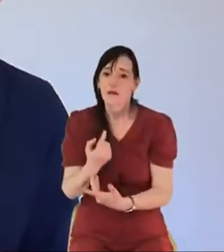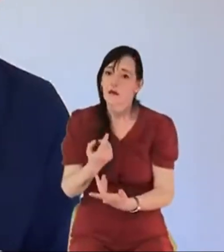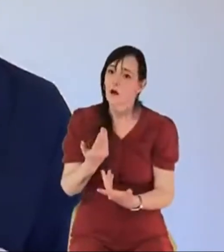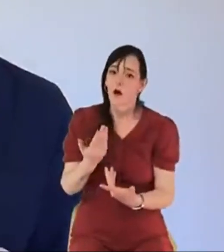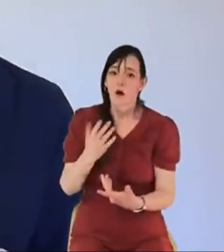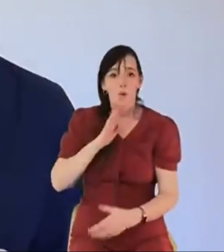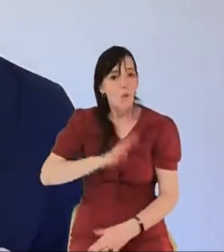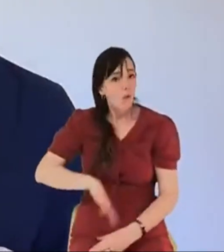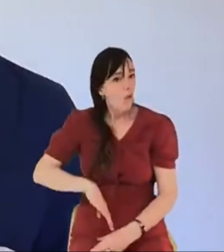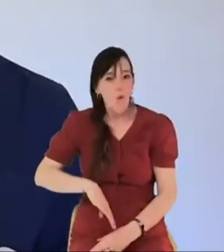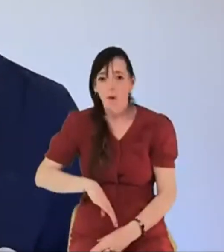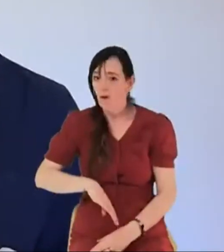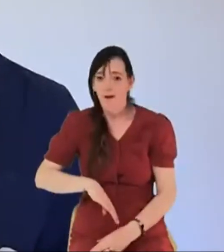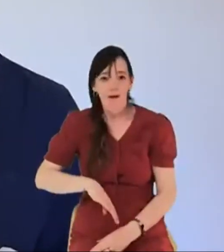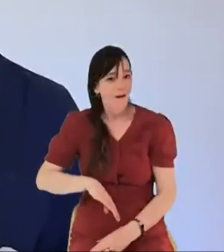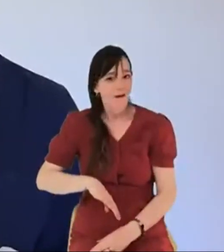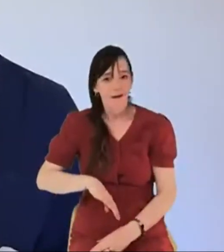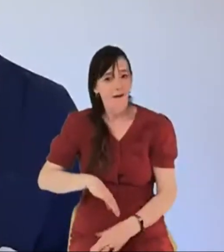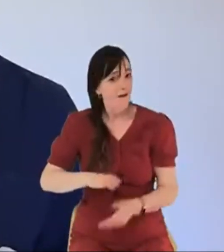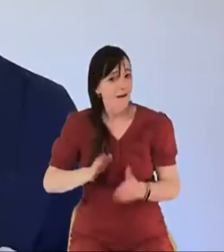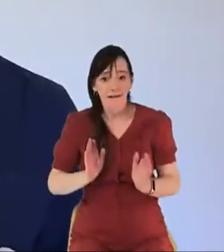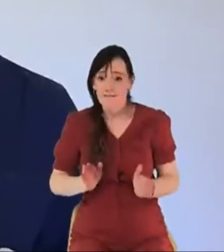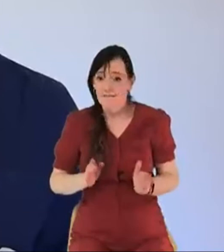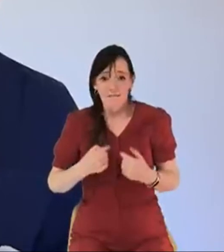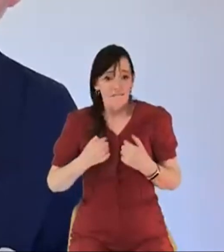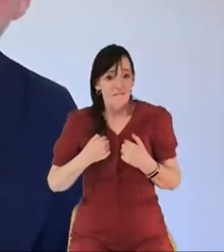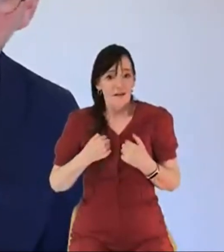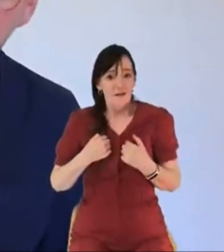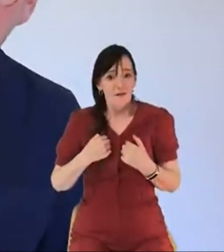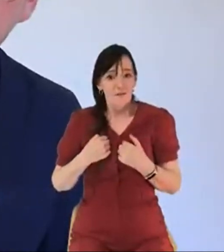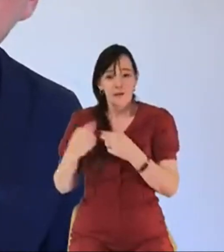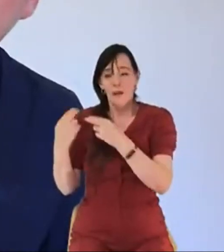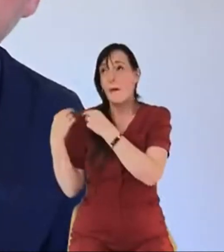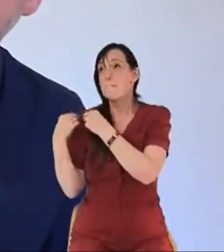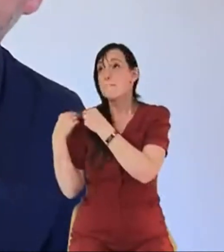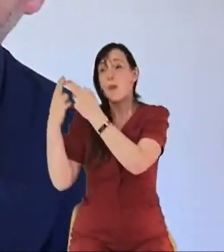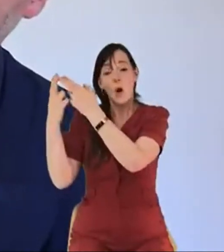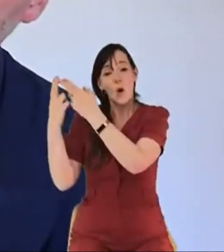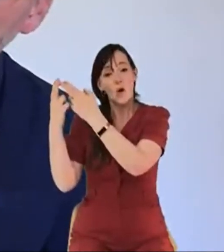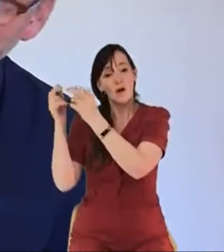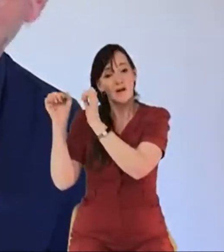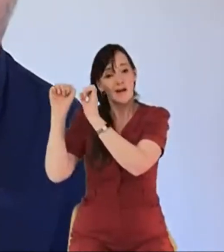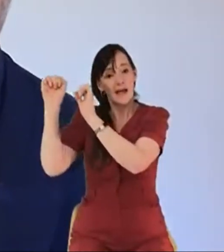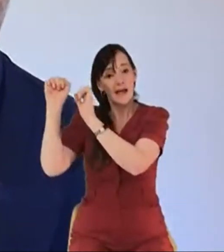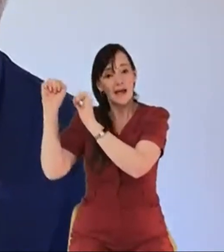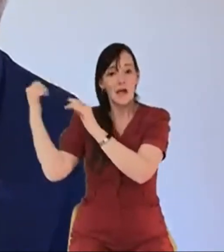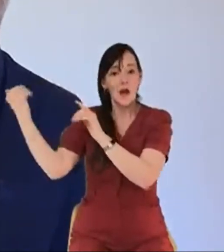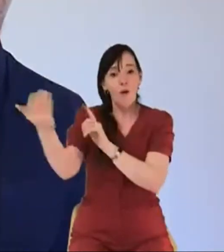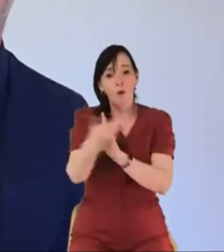paul